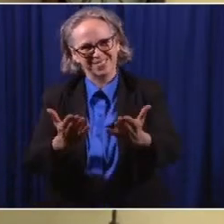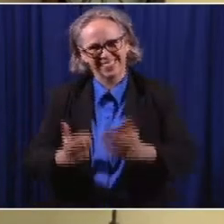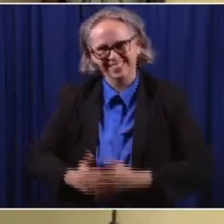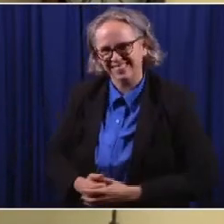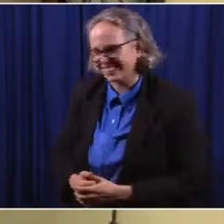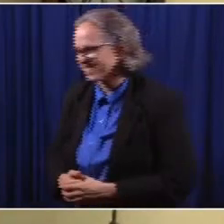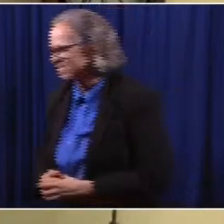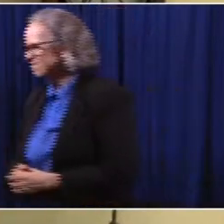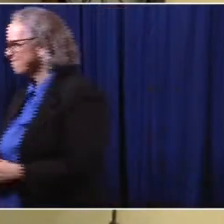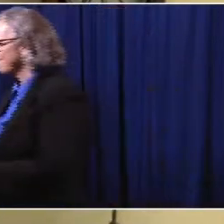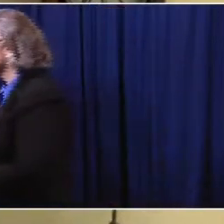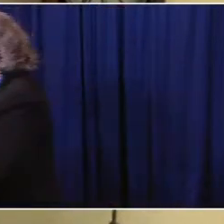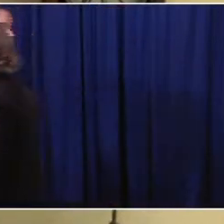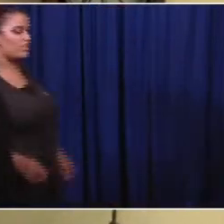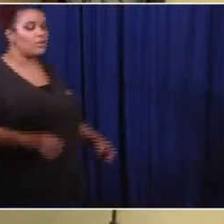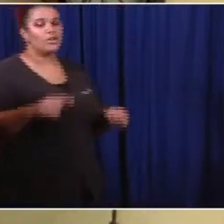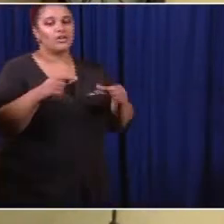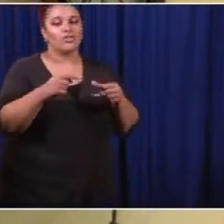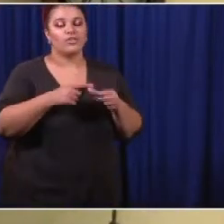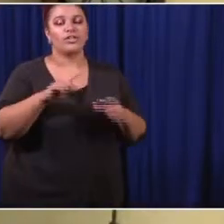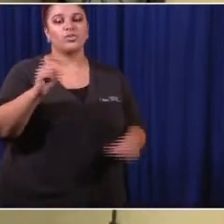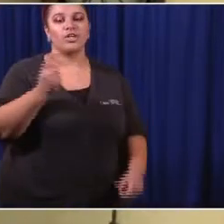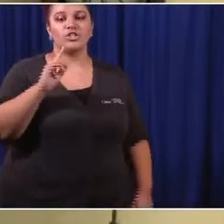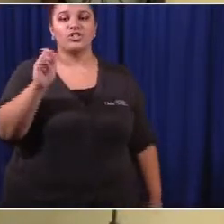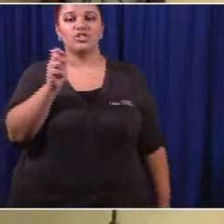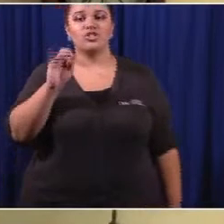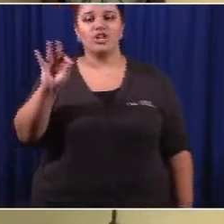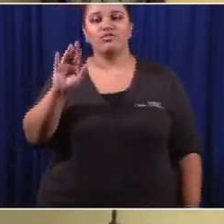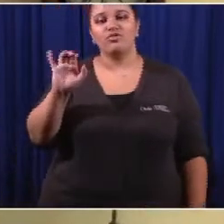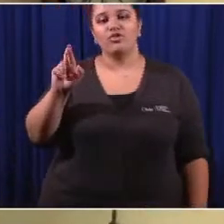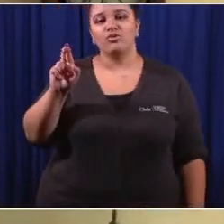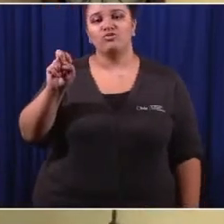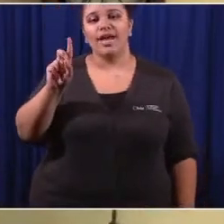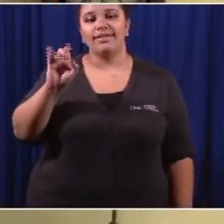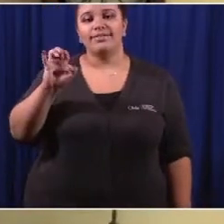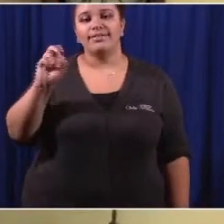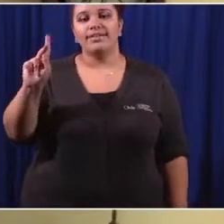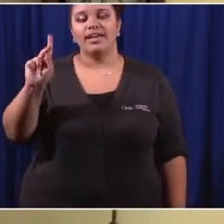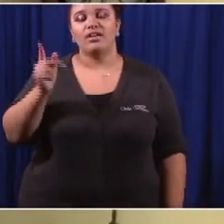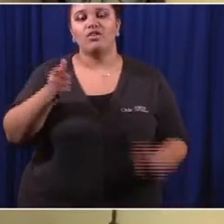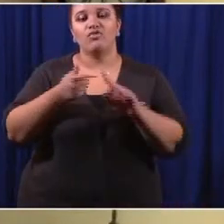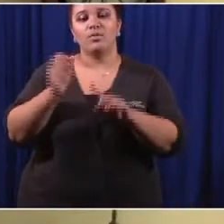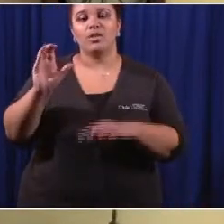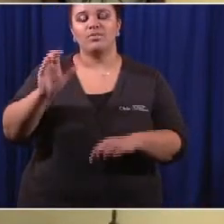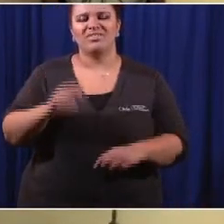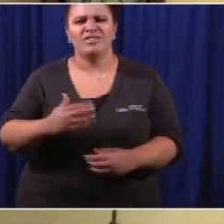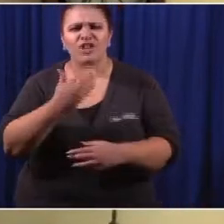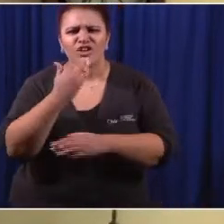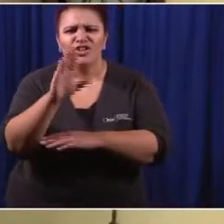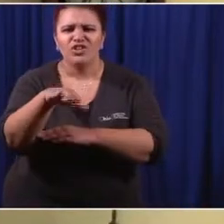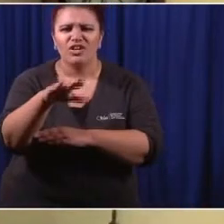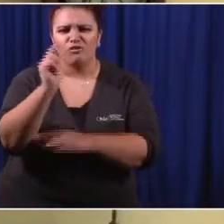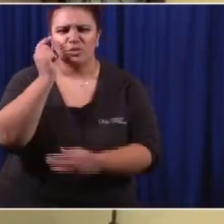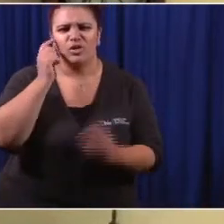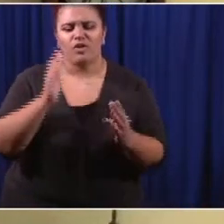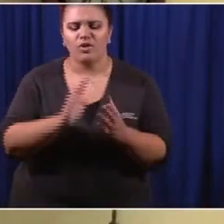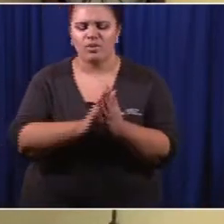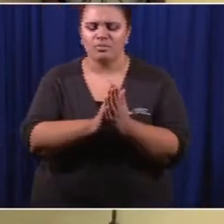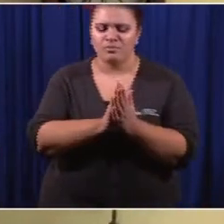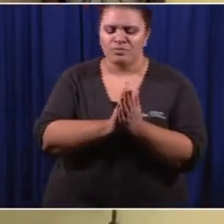First question today is from Jeff Reddick at WSYX in Columbus. Good afternoon, Governor. Hey,